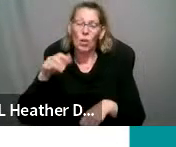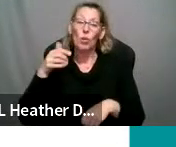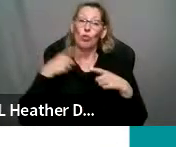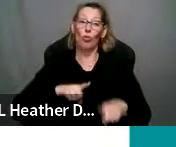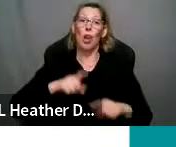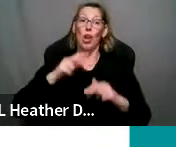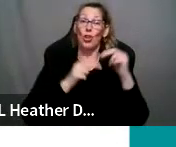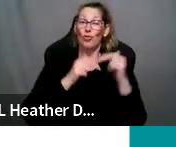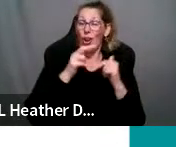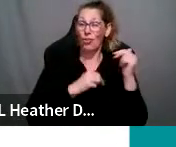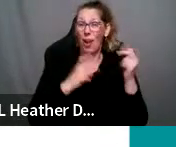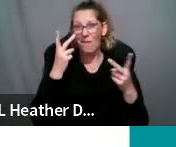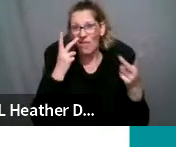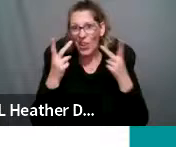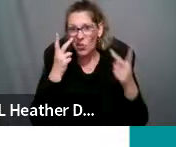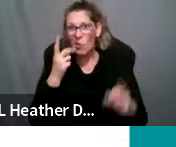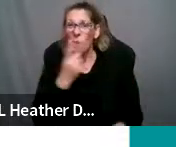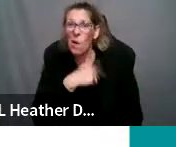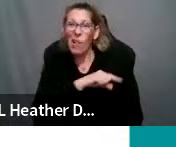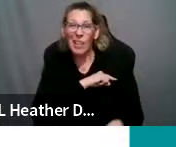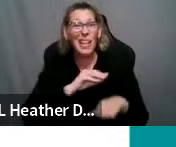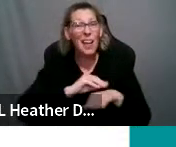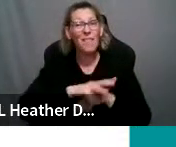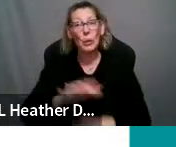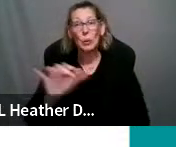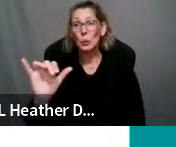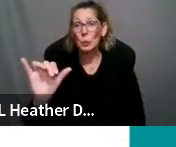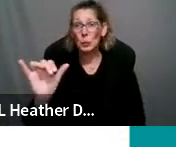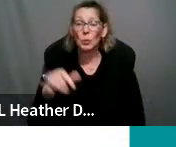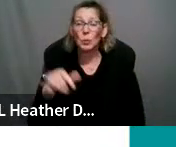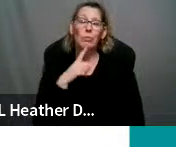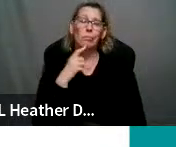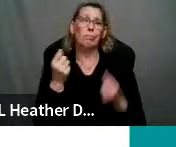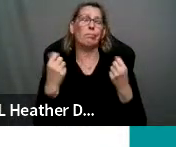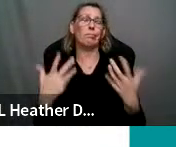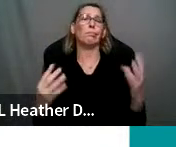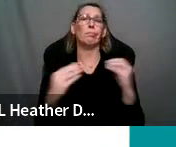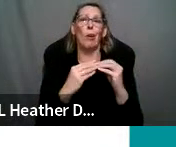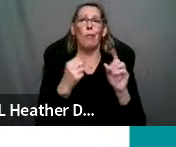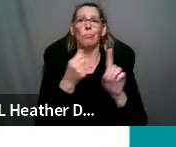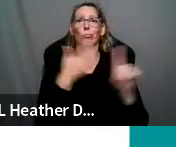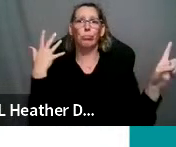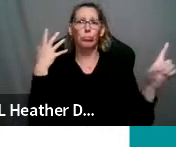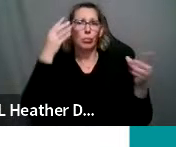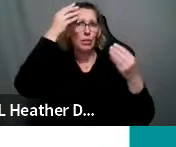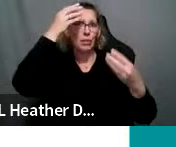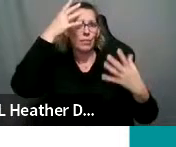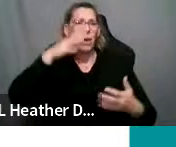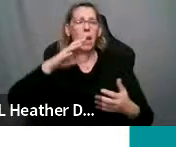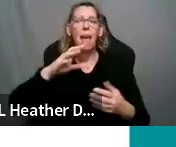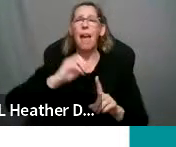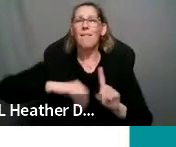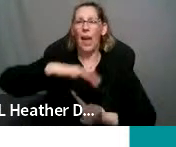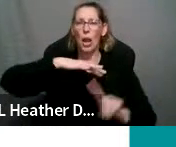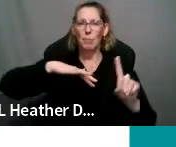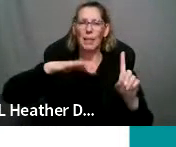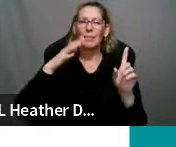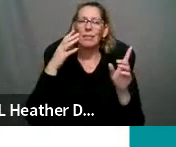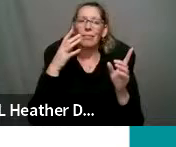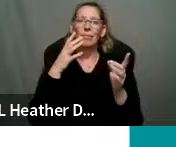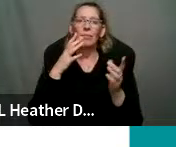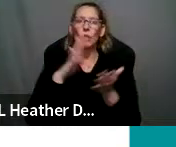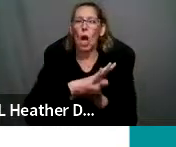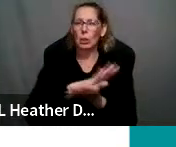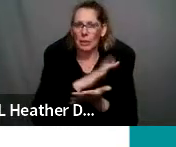visual quality is also affected. Lots more detail in the environmental impact document to understand